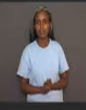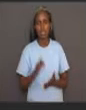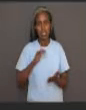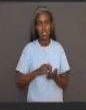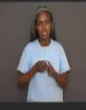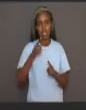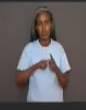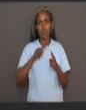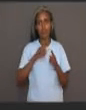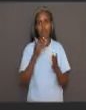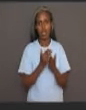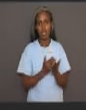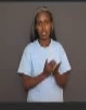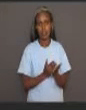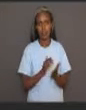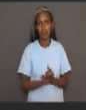Let's get back to our lesson.